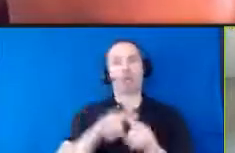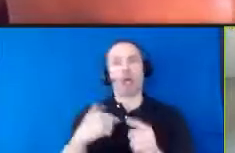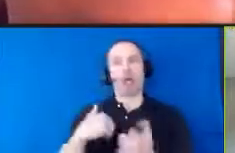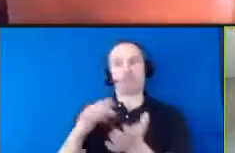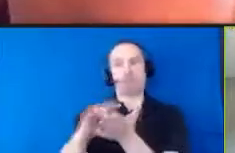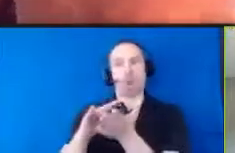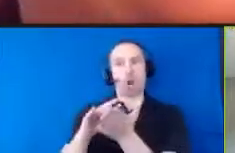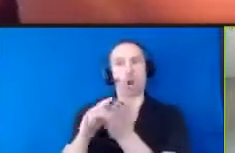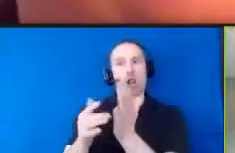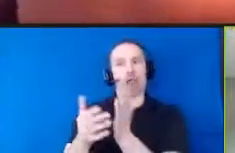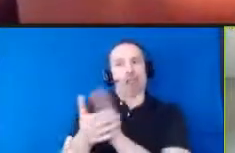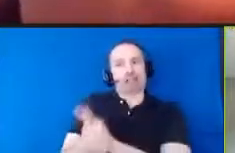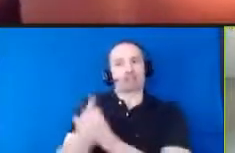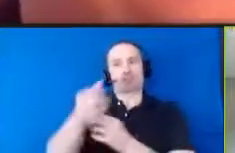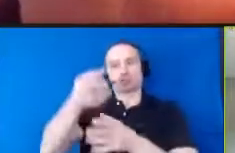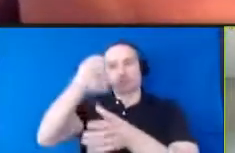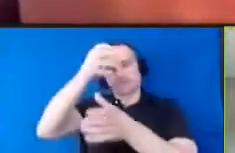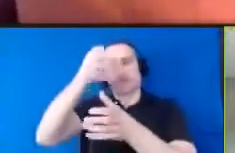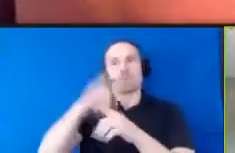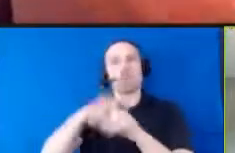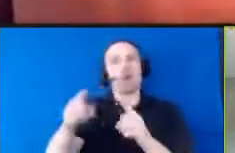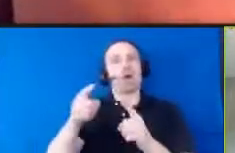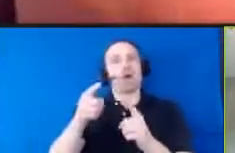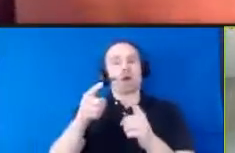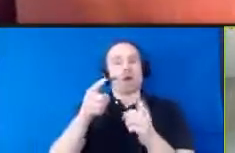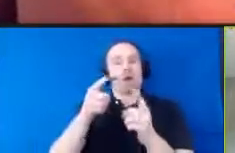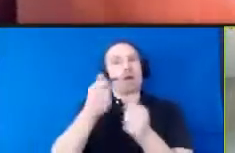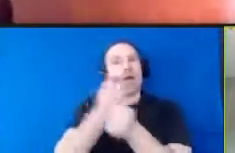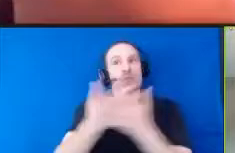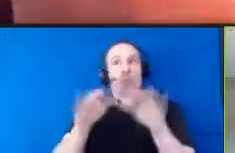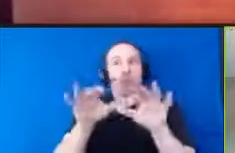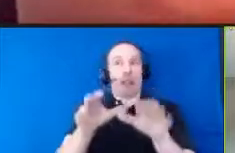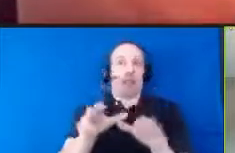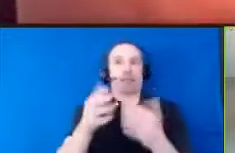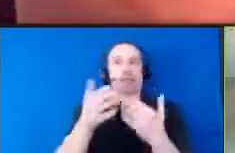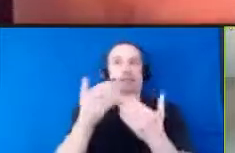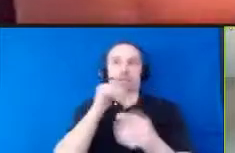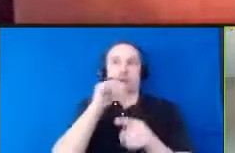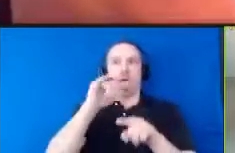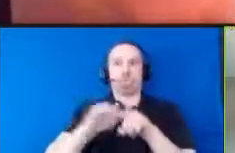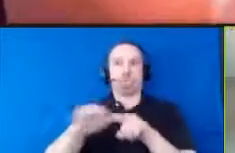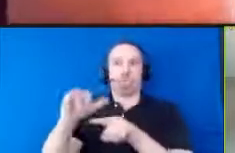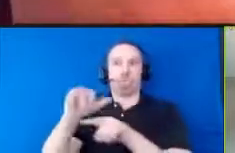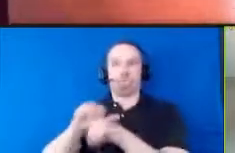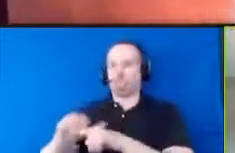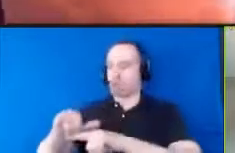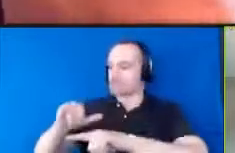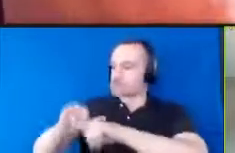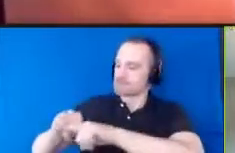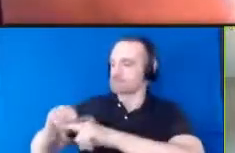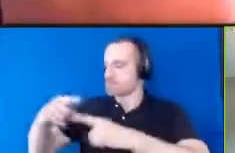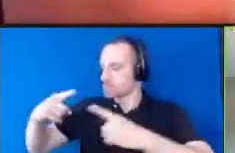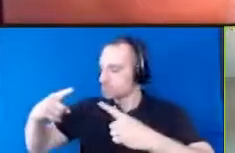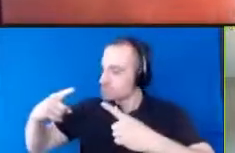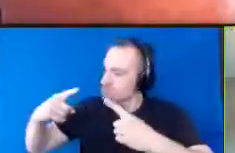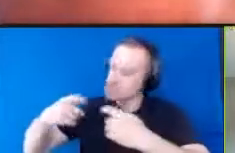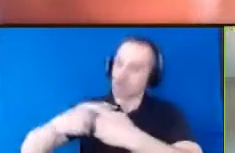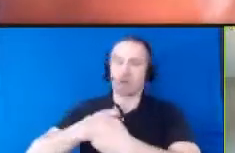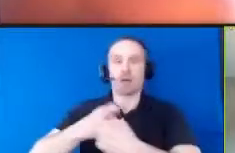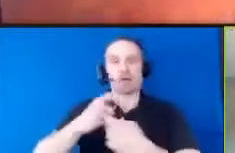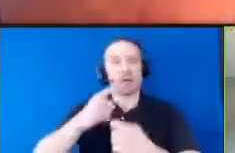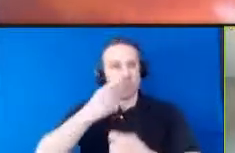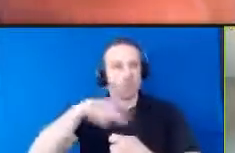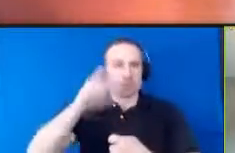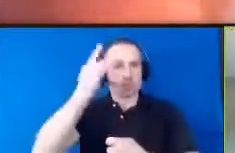very easy to understand non-medical person. I mean, you're all smart people, but I don't expect you to know the same terminology in